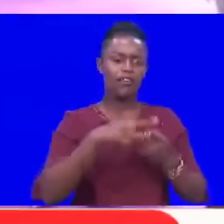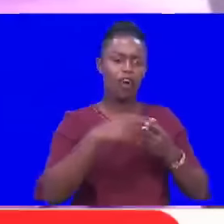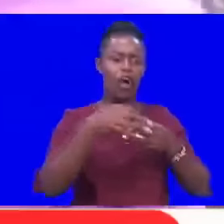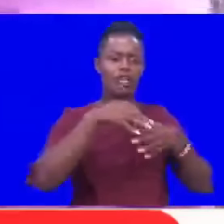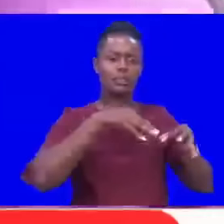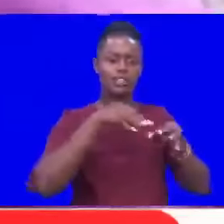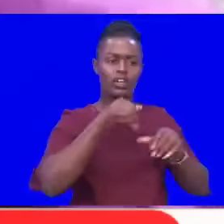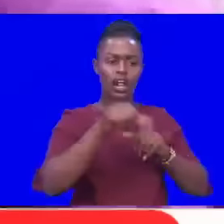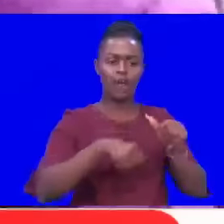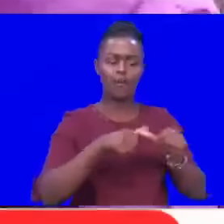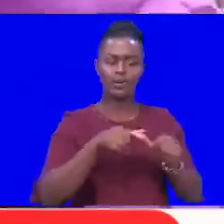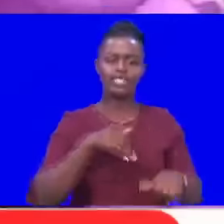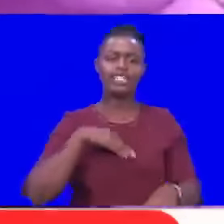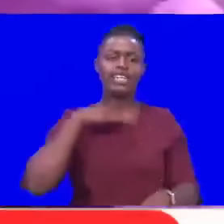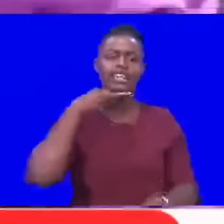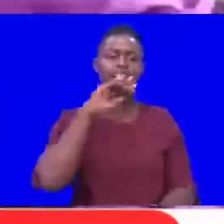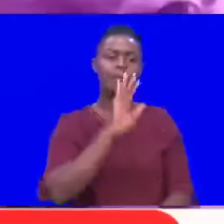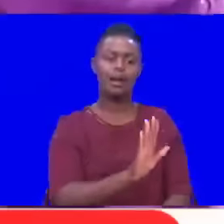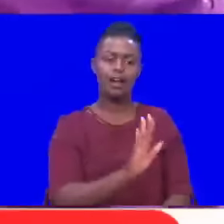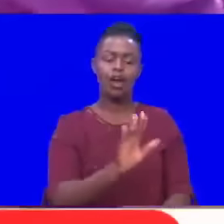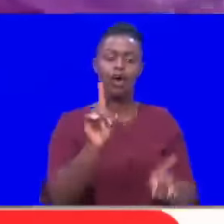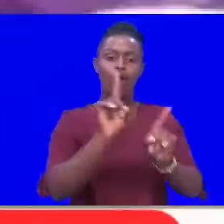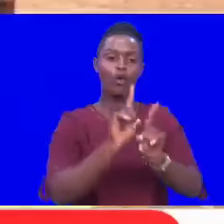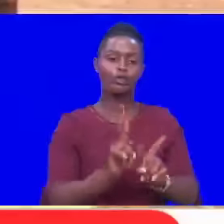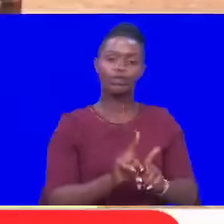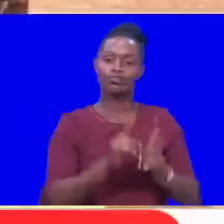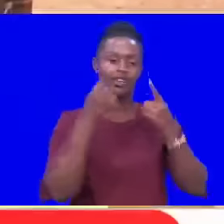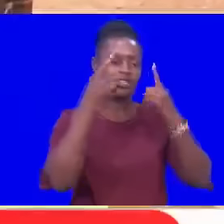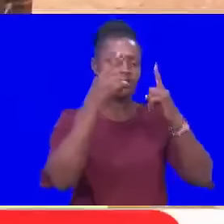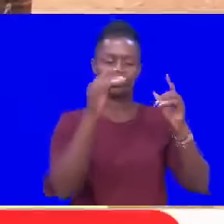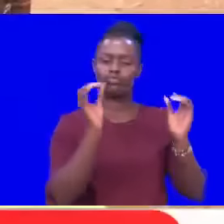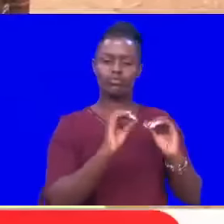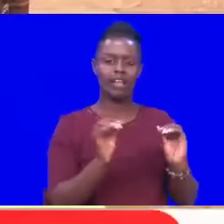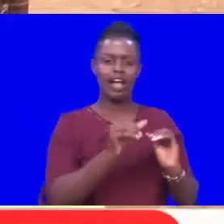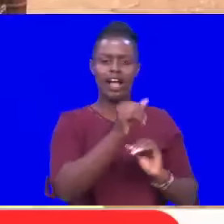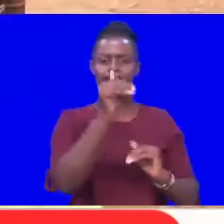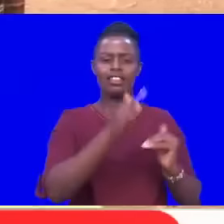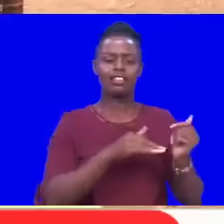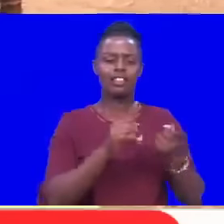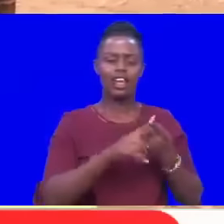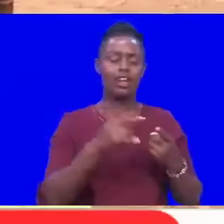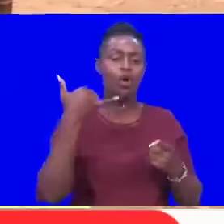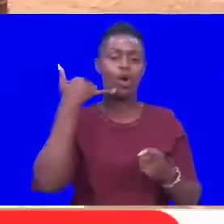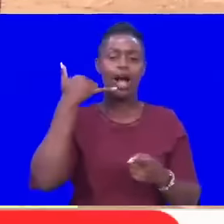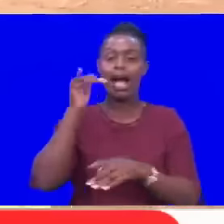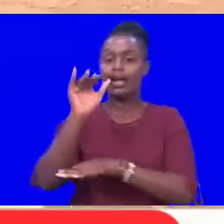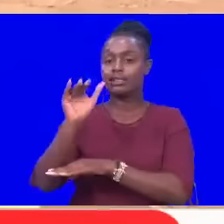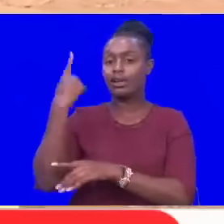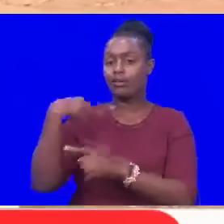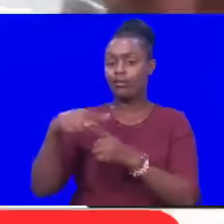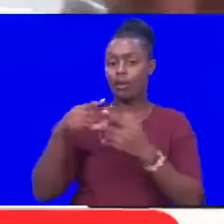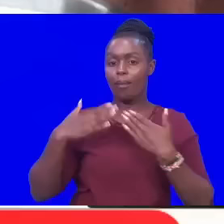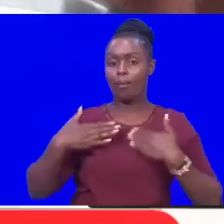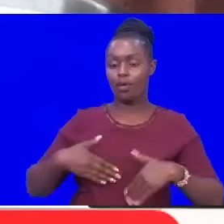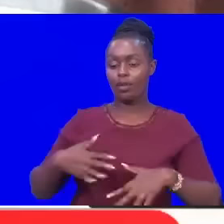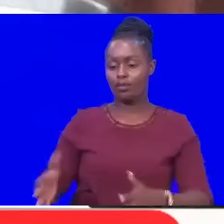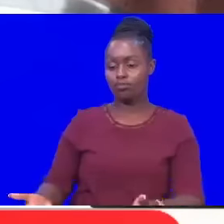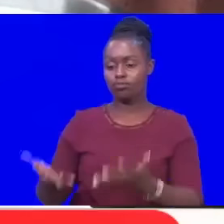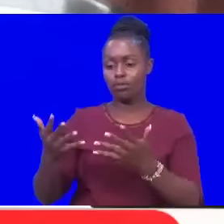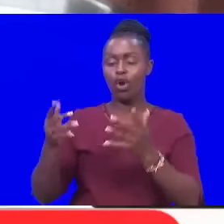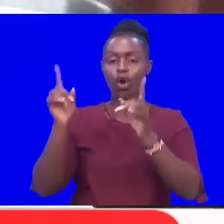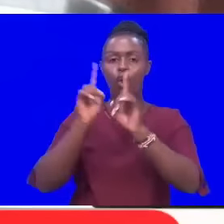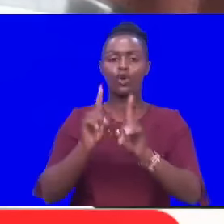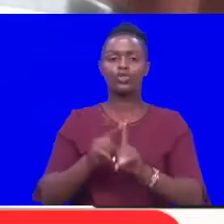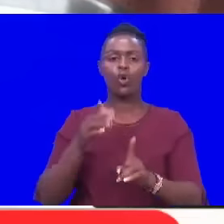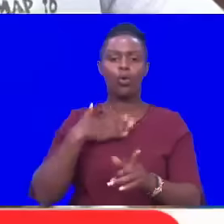for an explanation about her death have also proven futile. Apart from calling for the exhumation of the body, this family also wants the